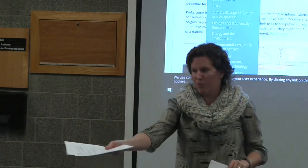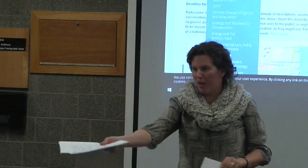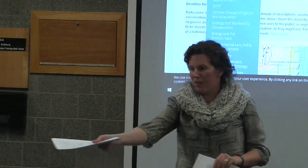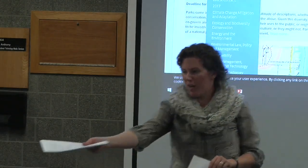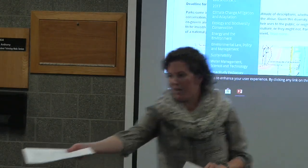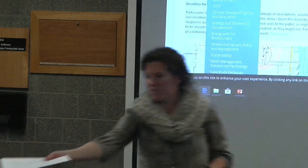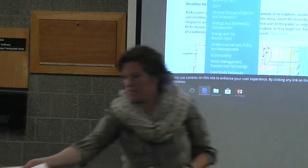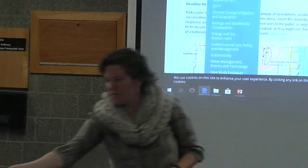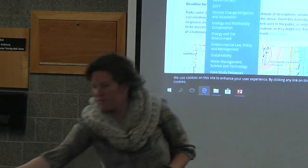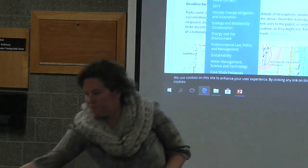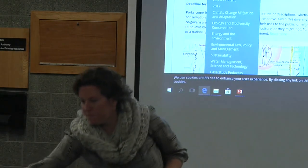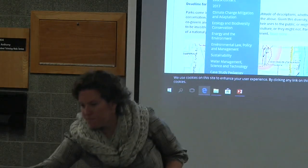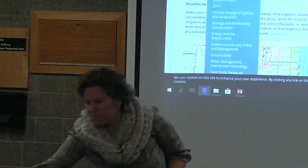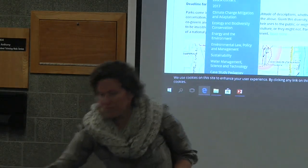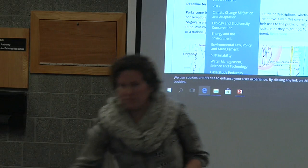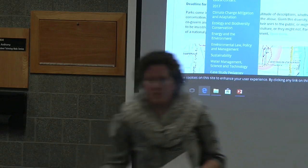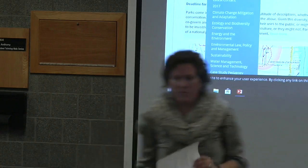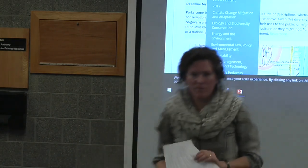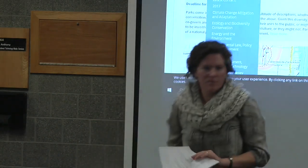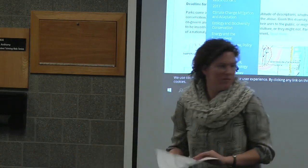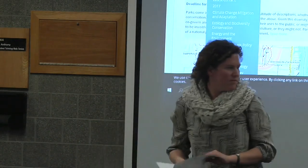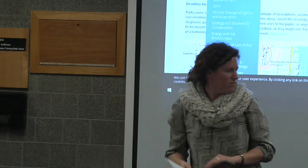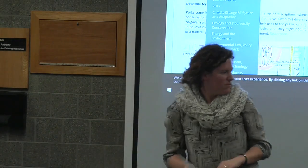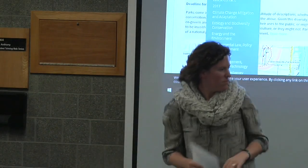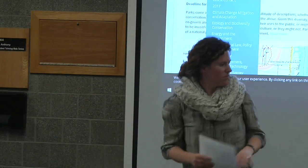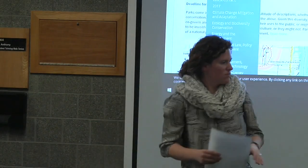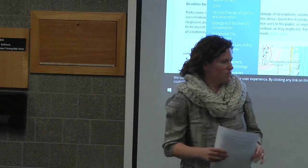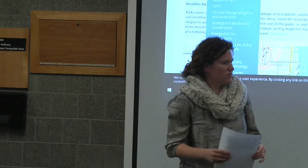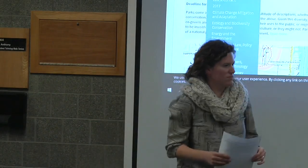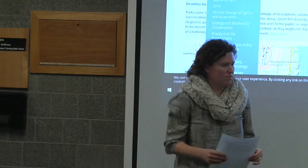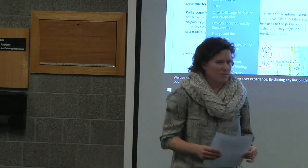one to develop for my class.